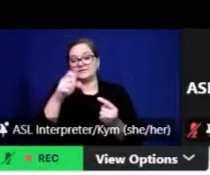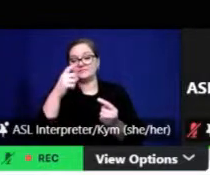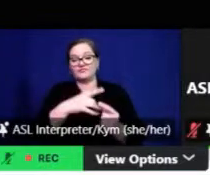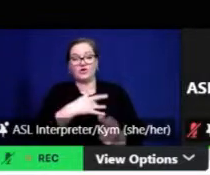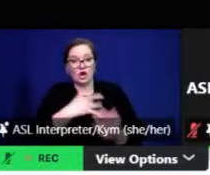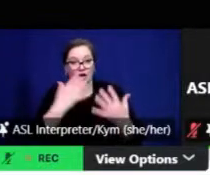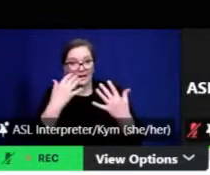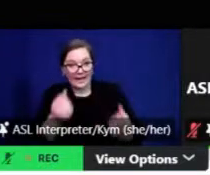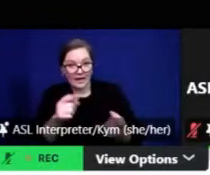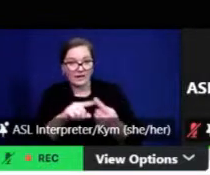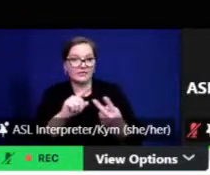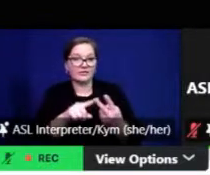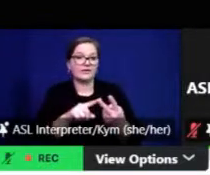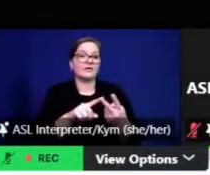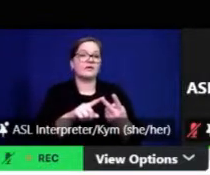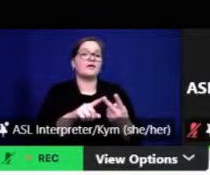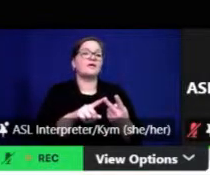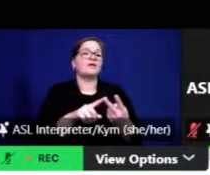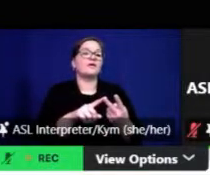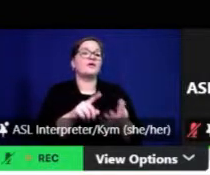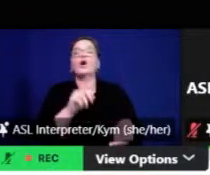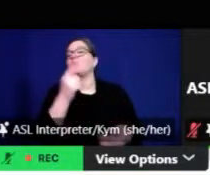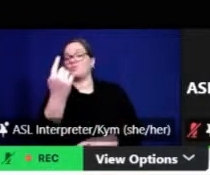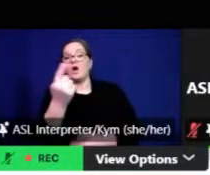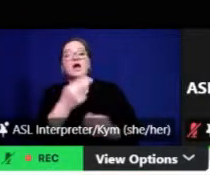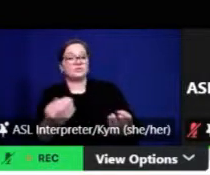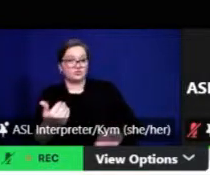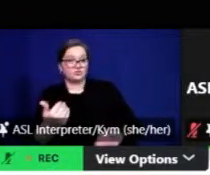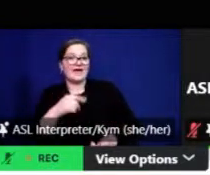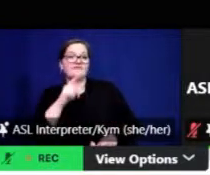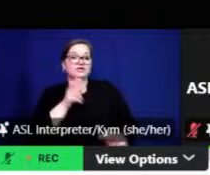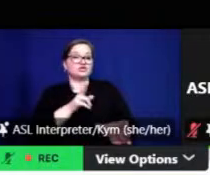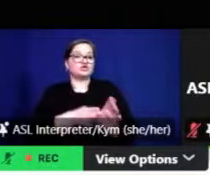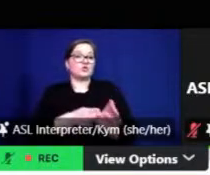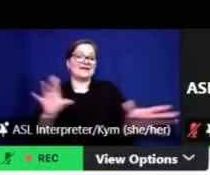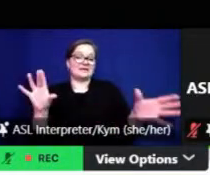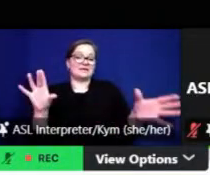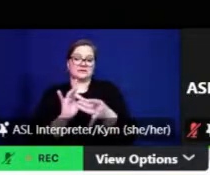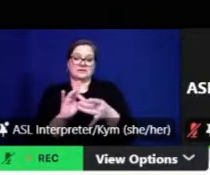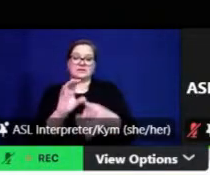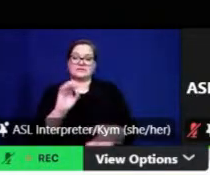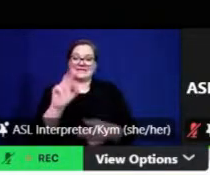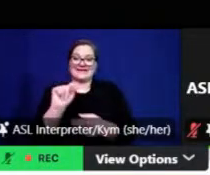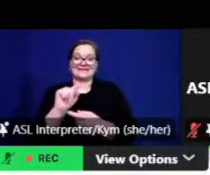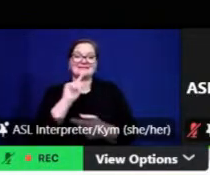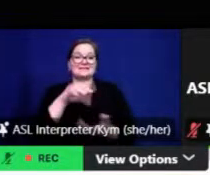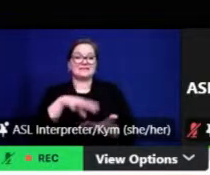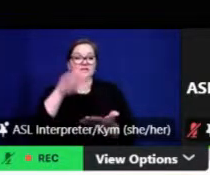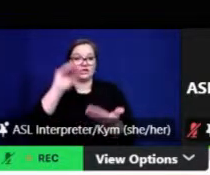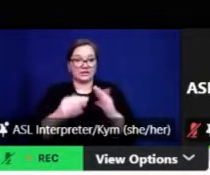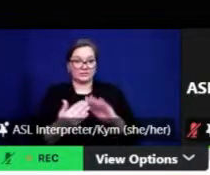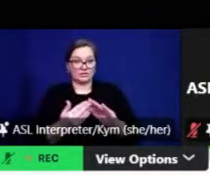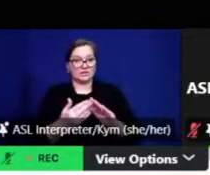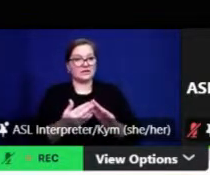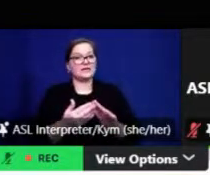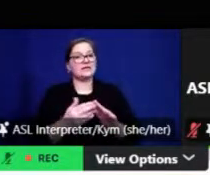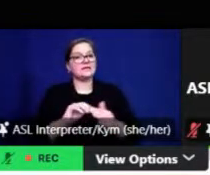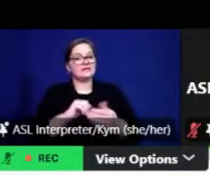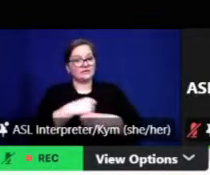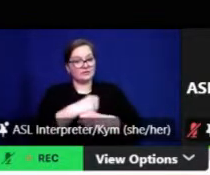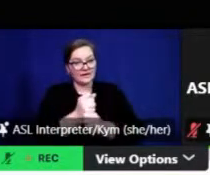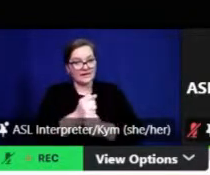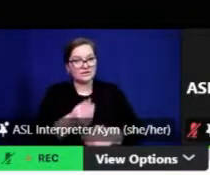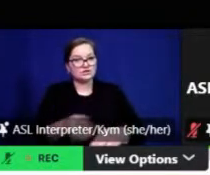health, one resource we have is joining Connect, which is a learning community that was created to increase awareness on heart